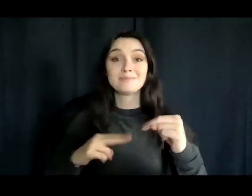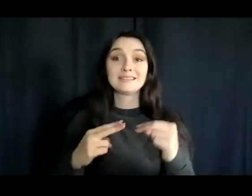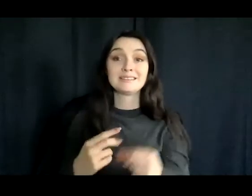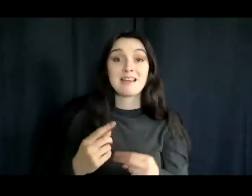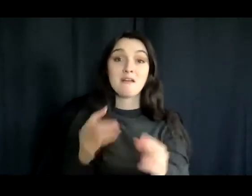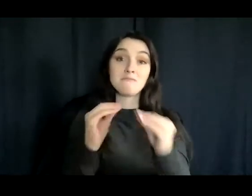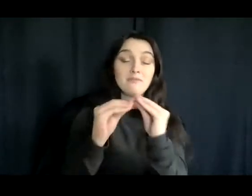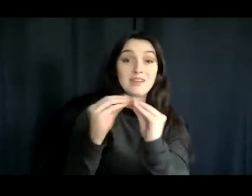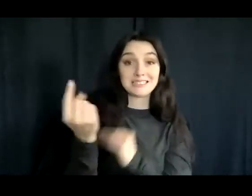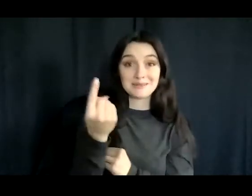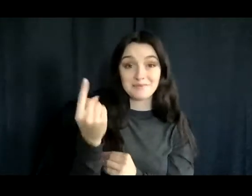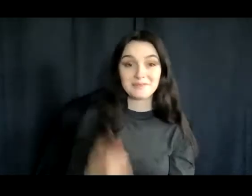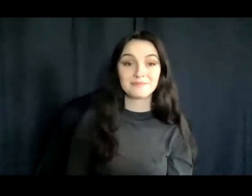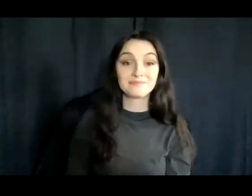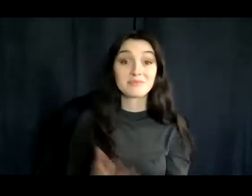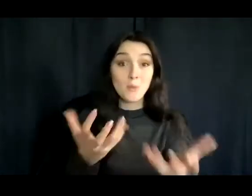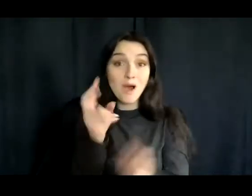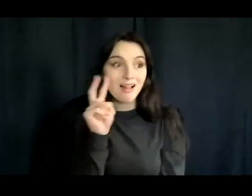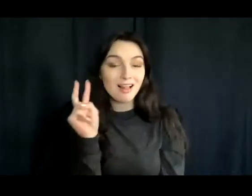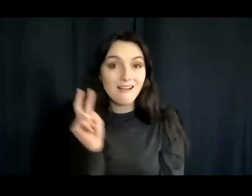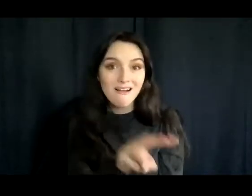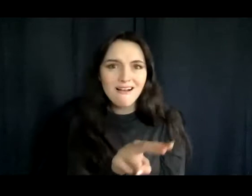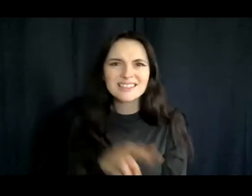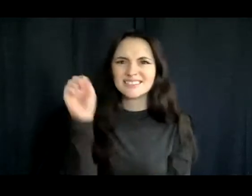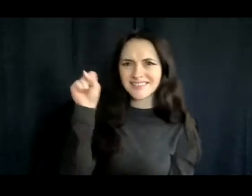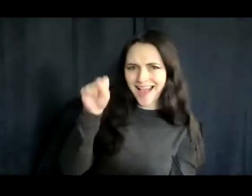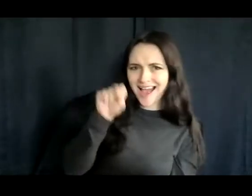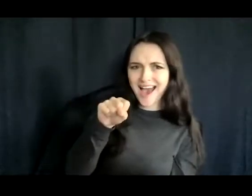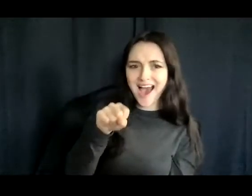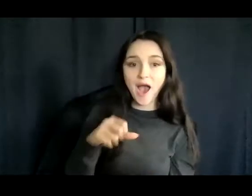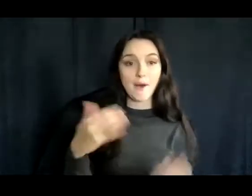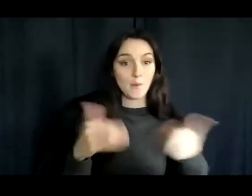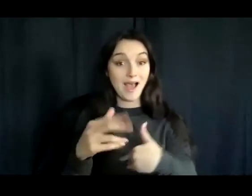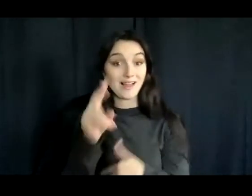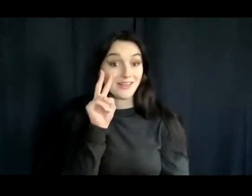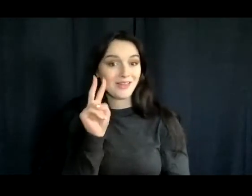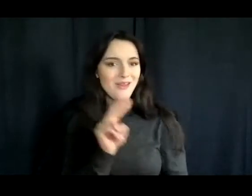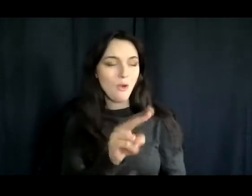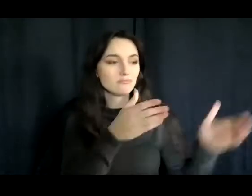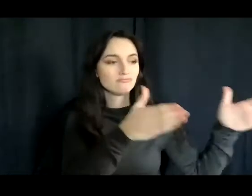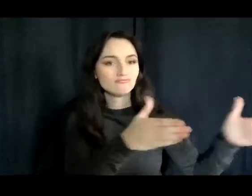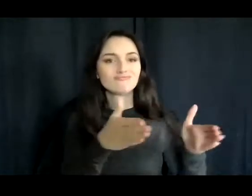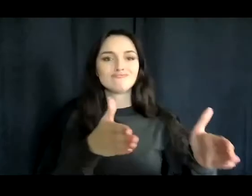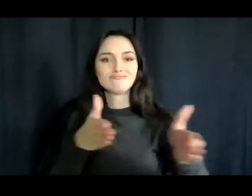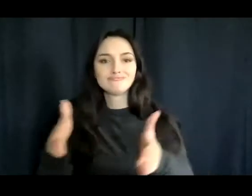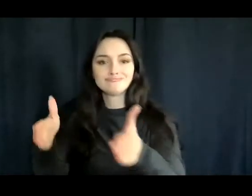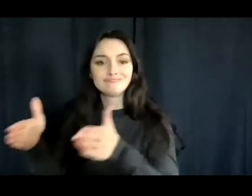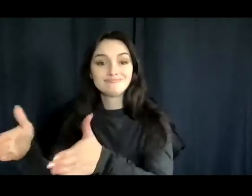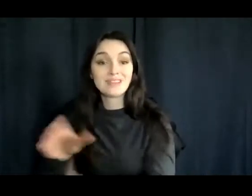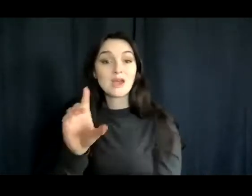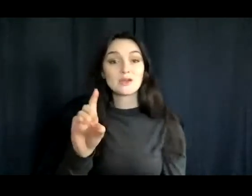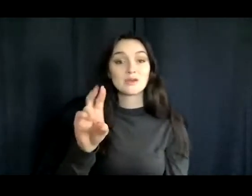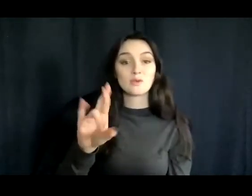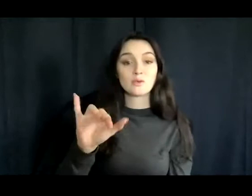repair. Do you want to look inside? Yeah, look at, they're all organized. Here's your drills and boxes. I'm kind of into all